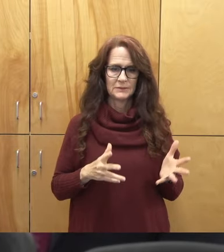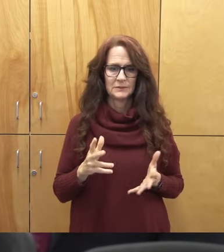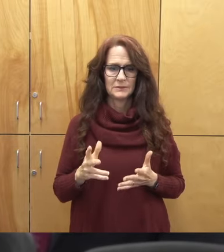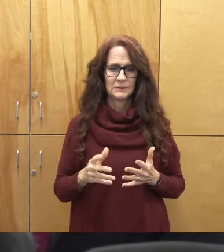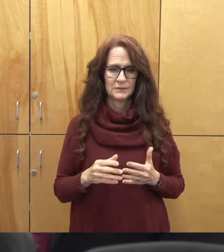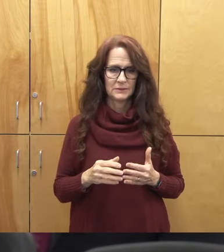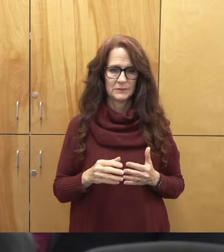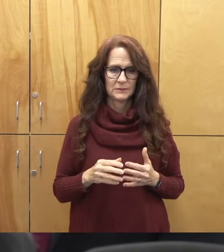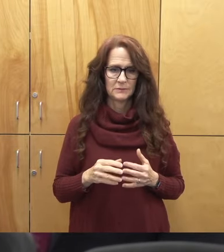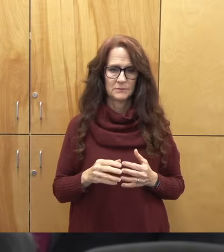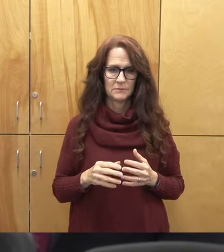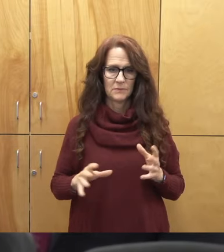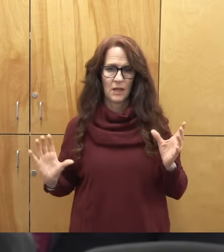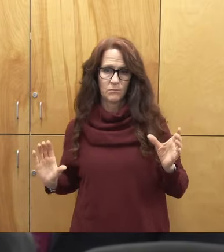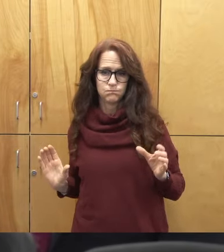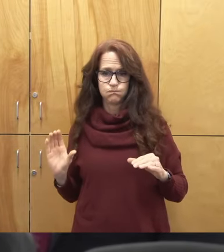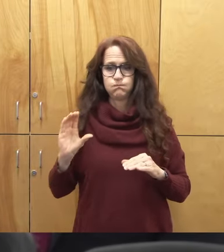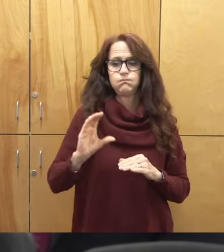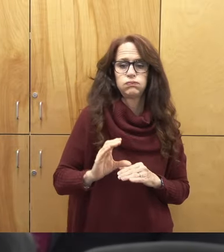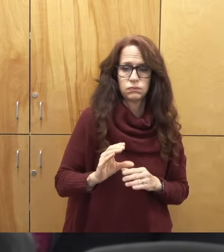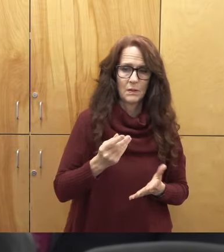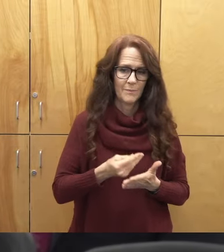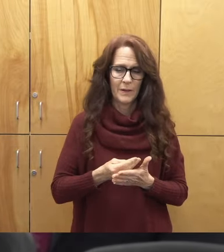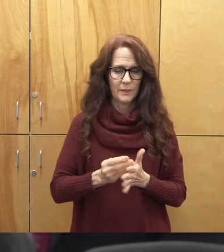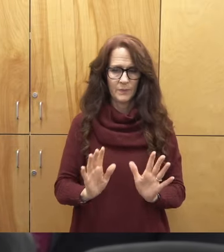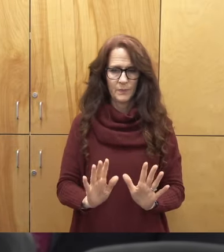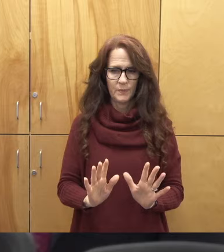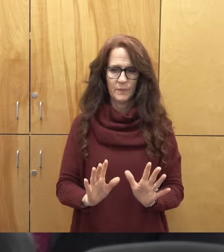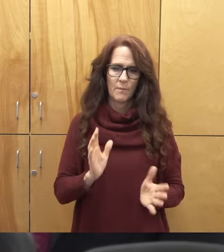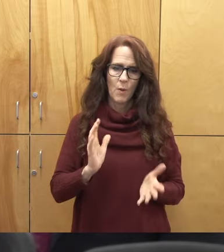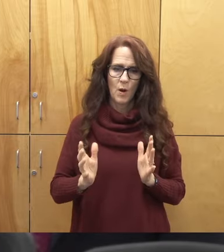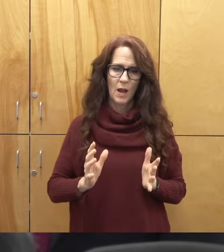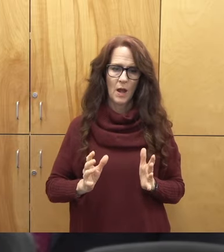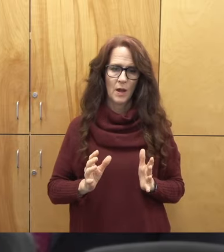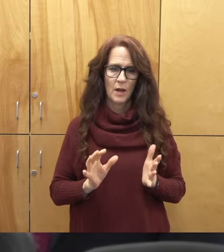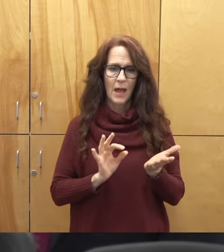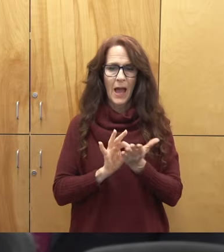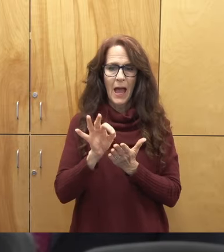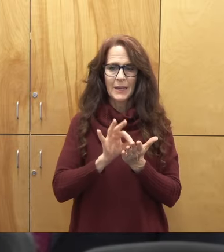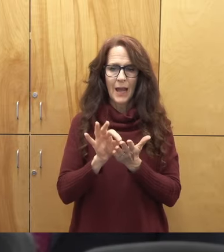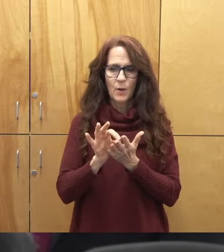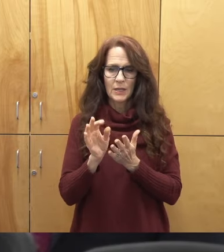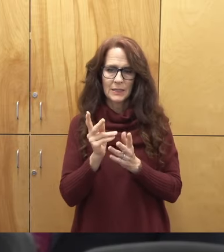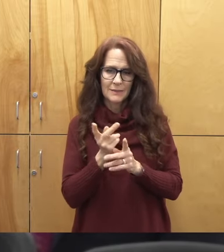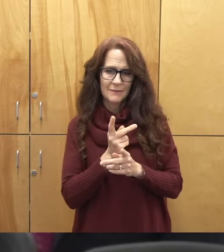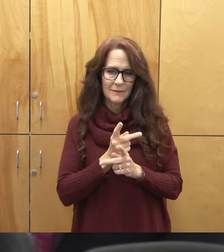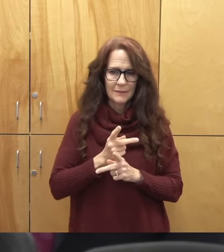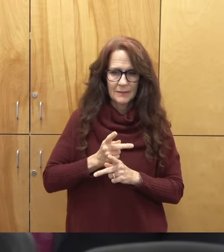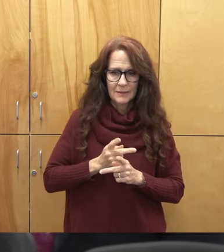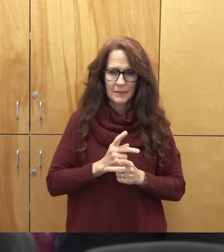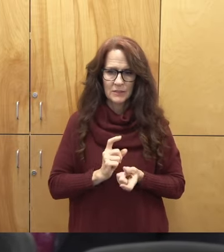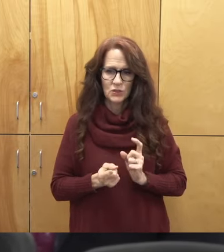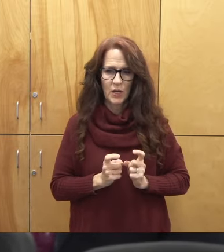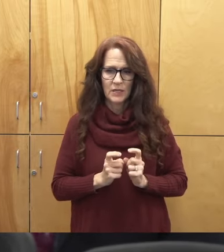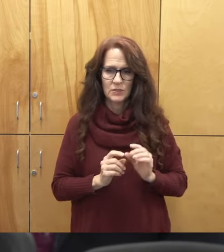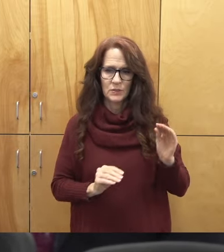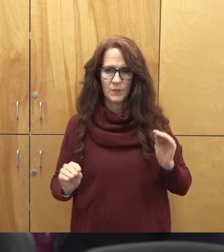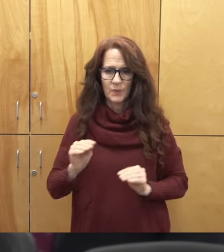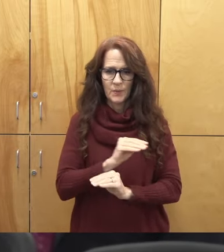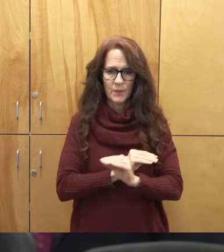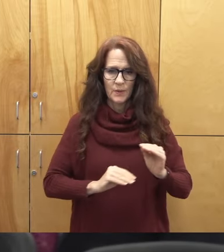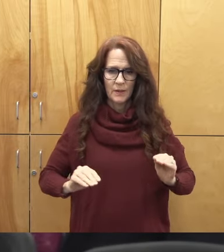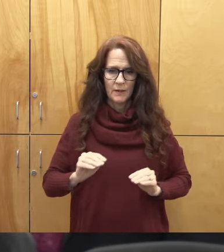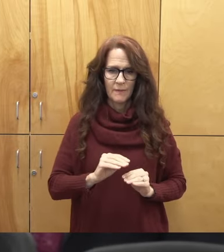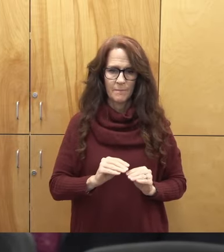influx of money per se. I would characterize this more of an accounting calculation change, an